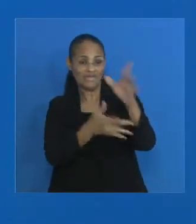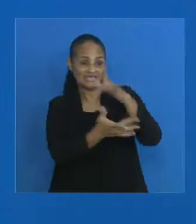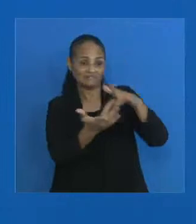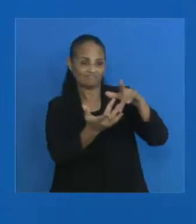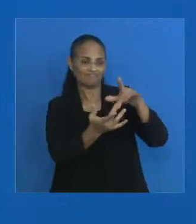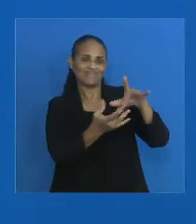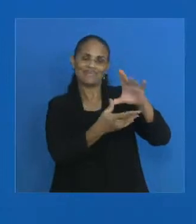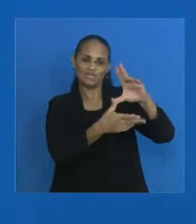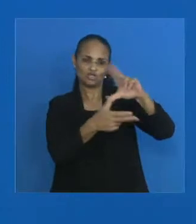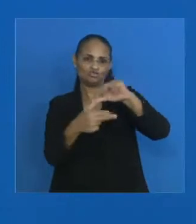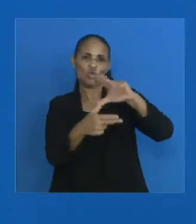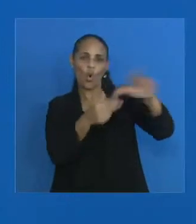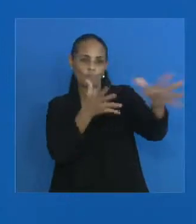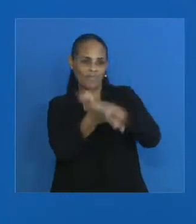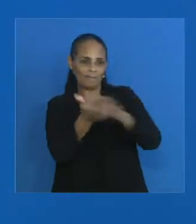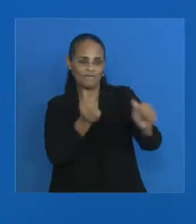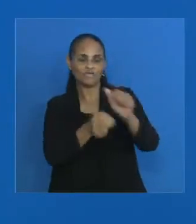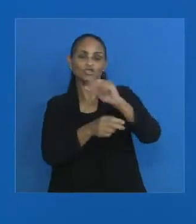you can call